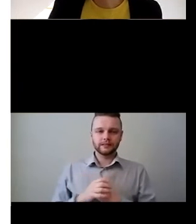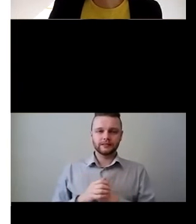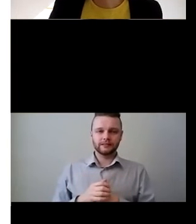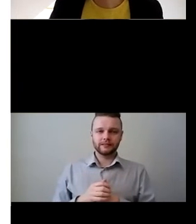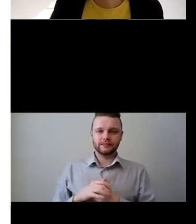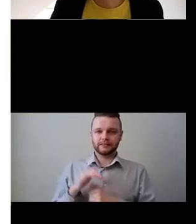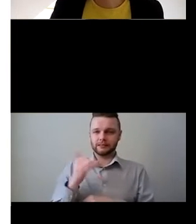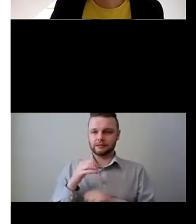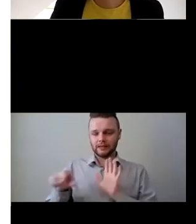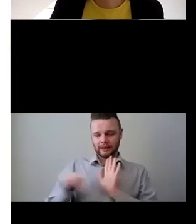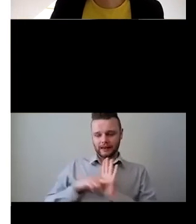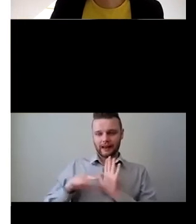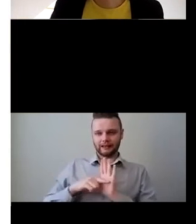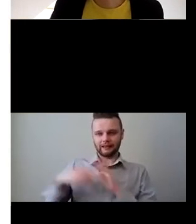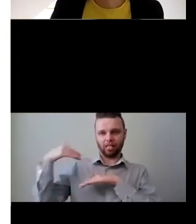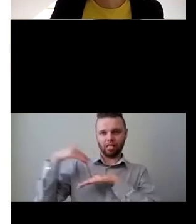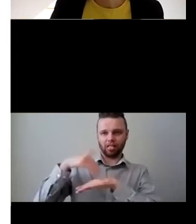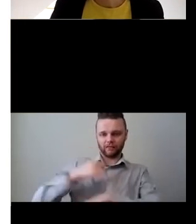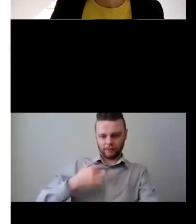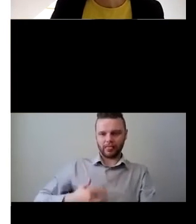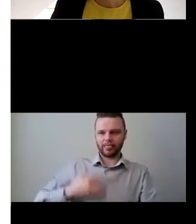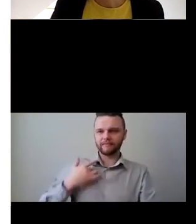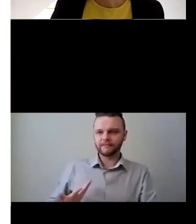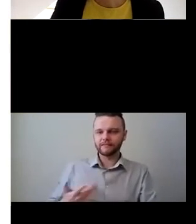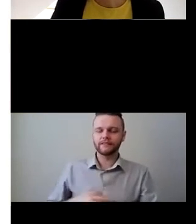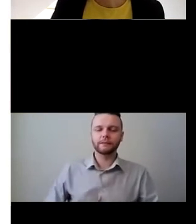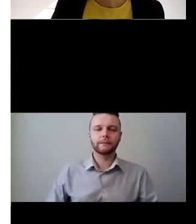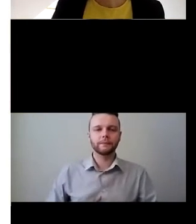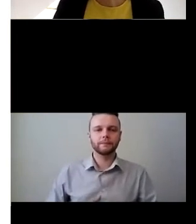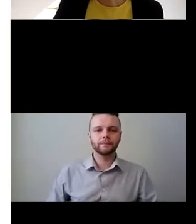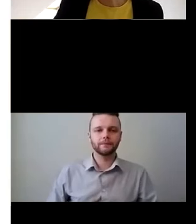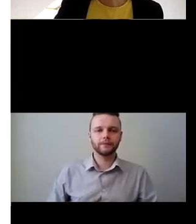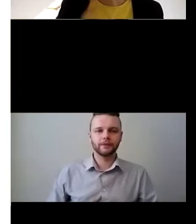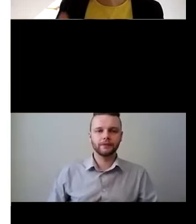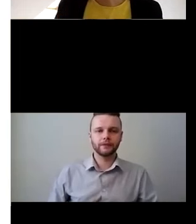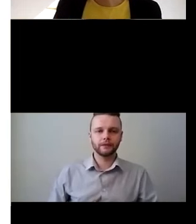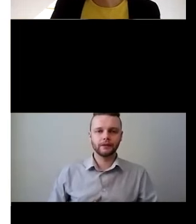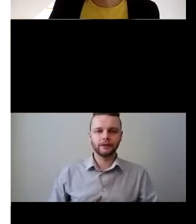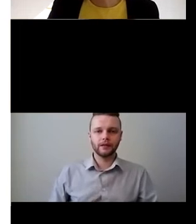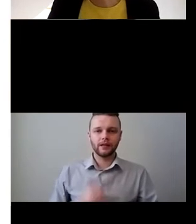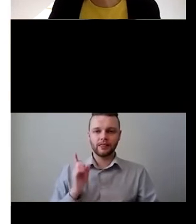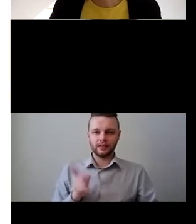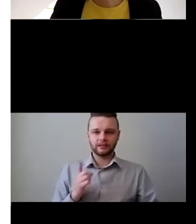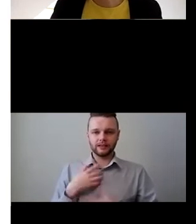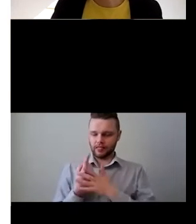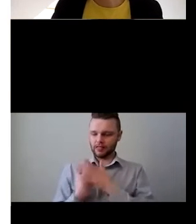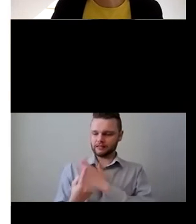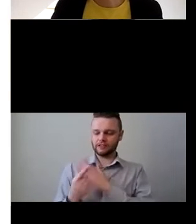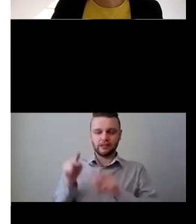negative impact on their lives. And the fact that this is considered in the individual